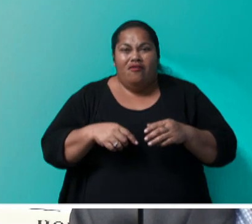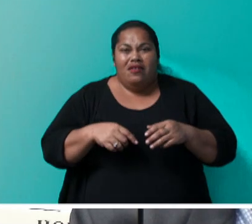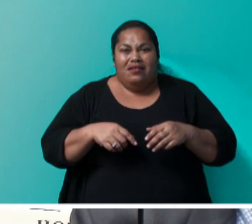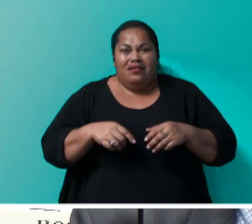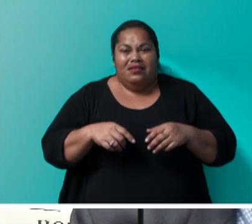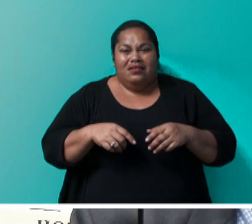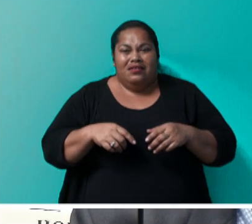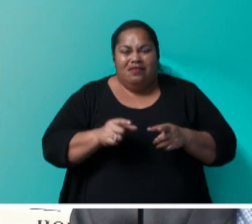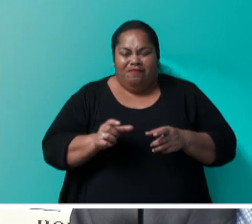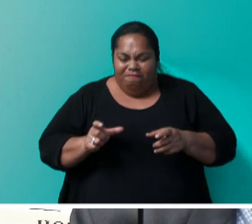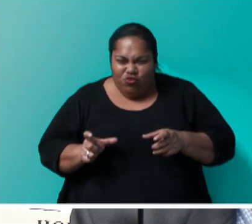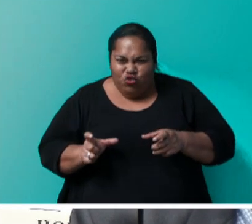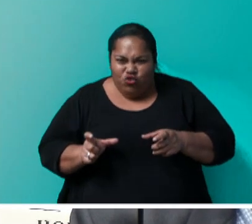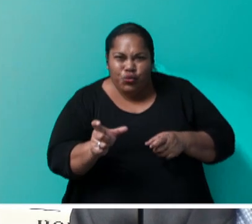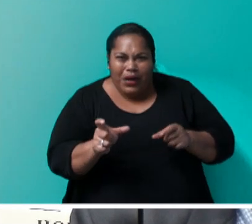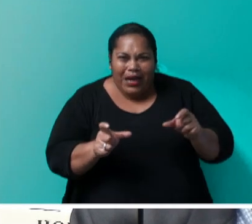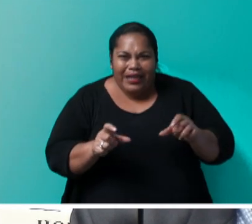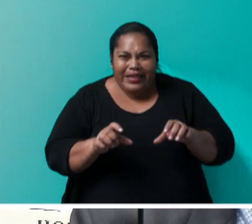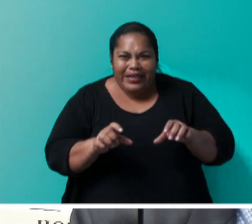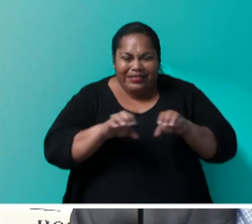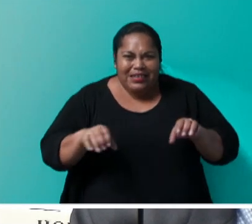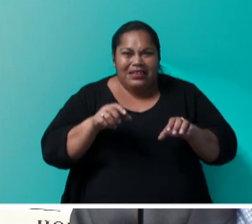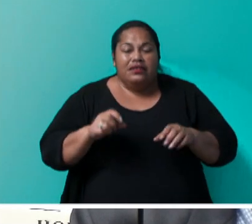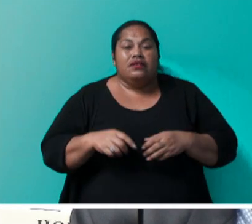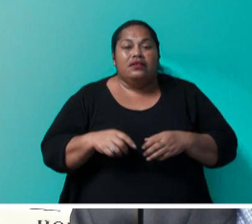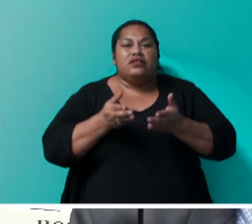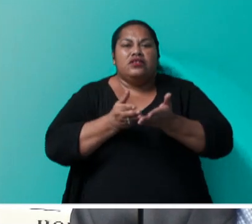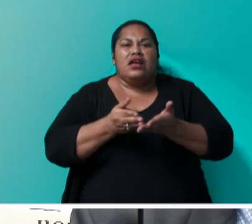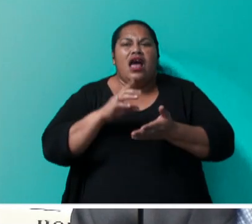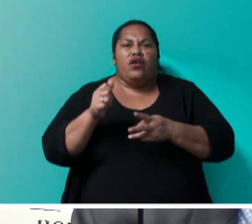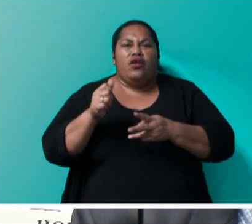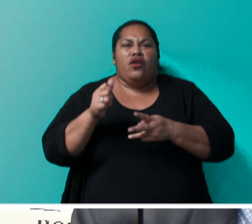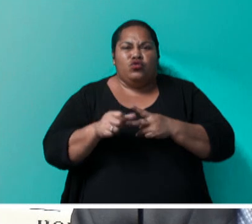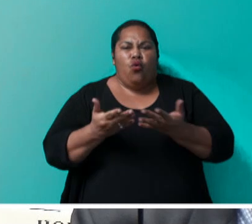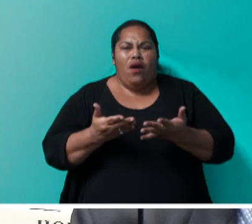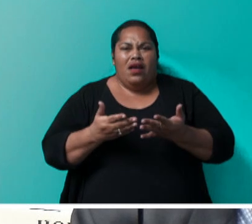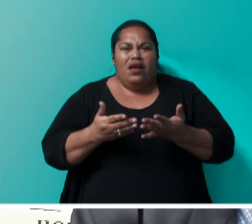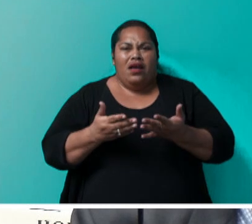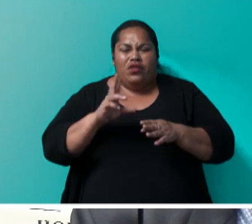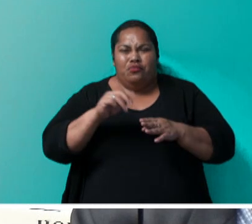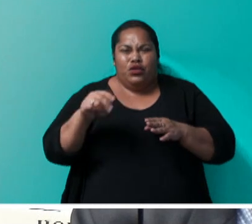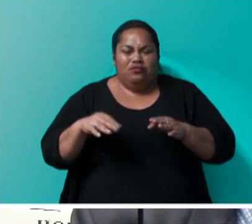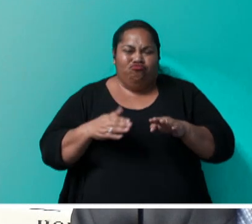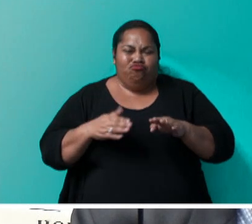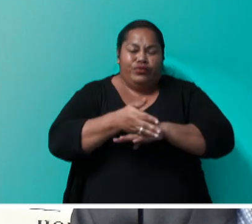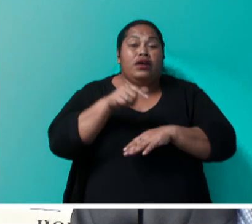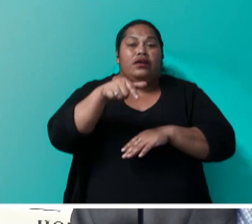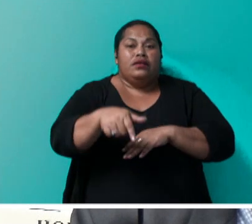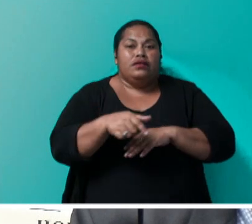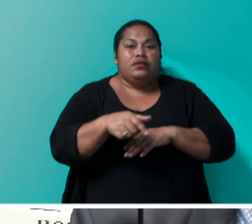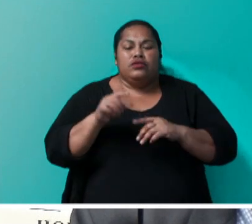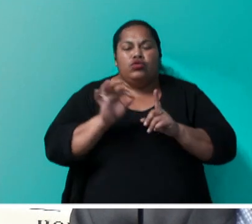of culverts, and replacement of cordary log crossings. These long-term upgrades are critical for